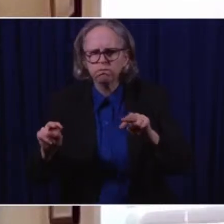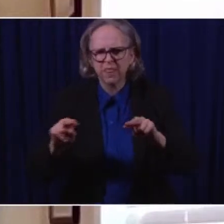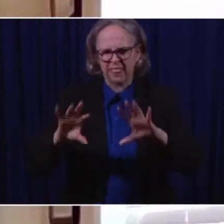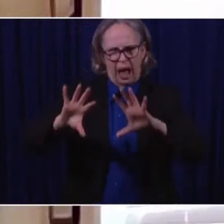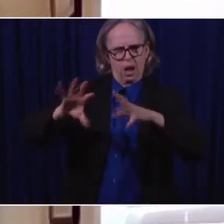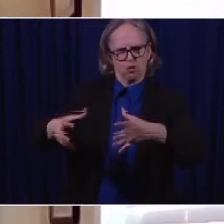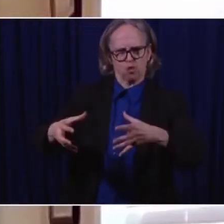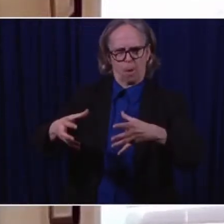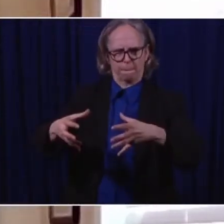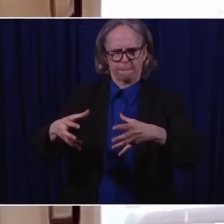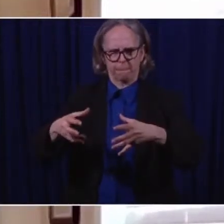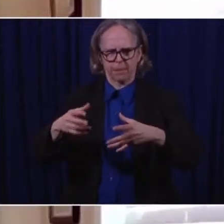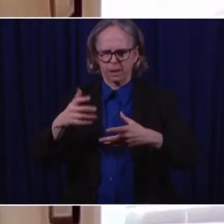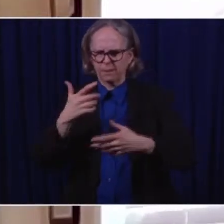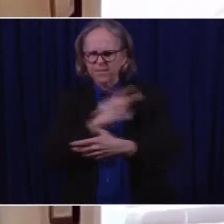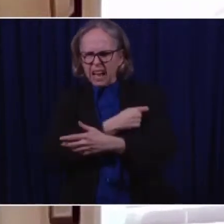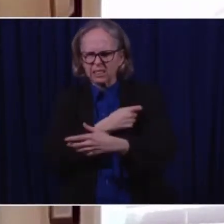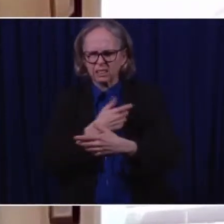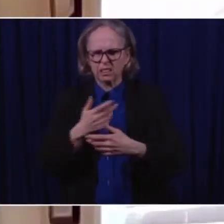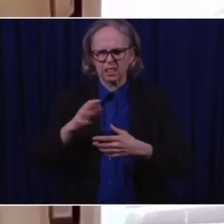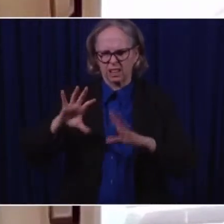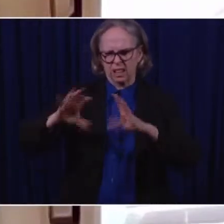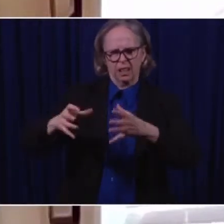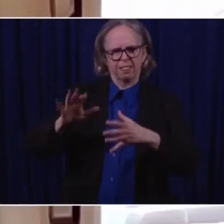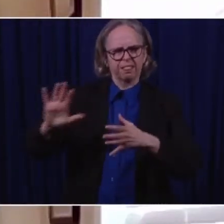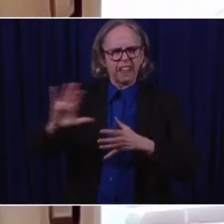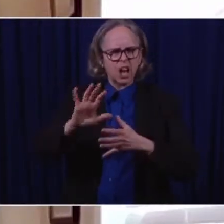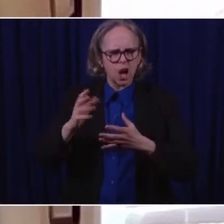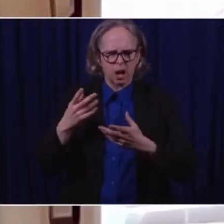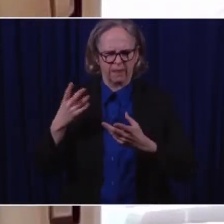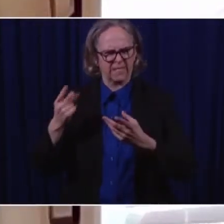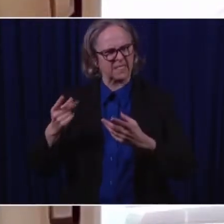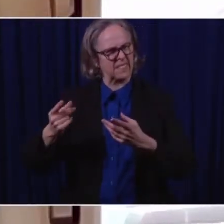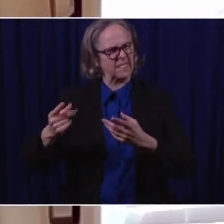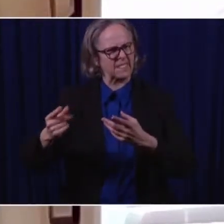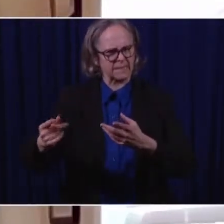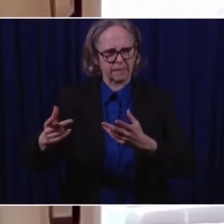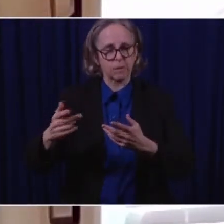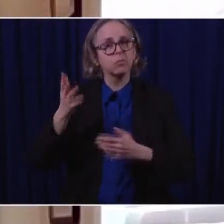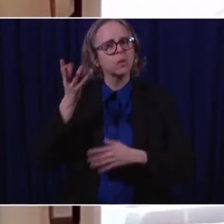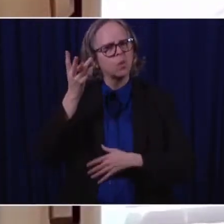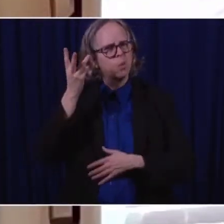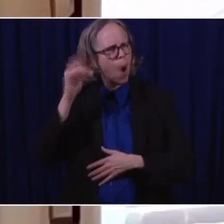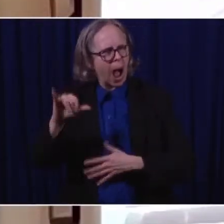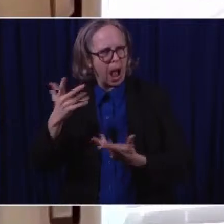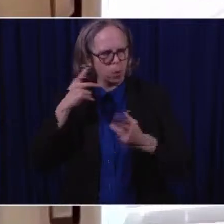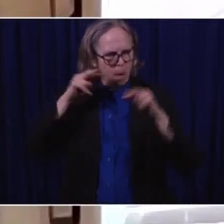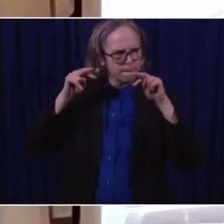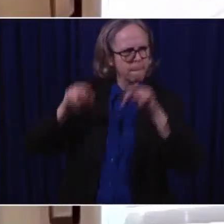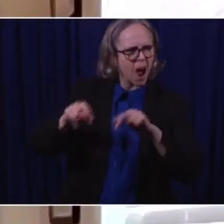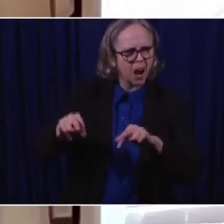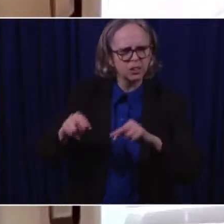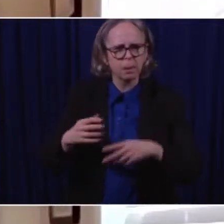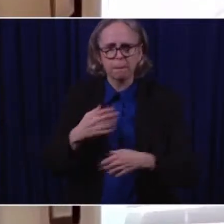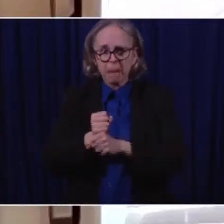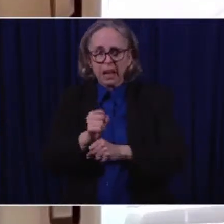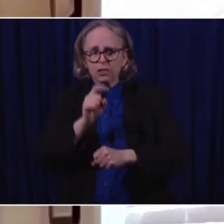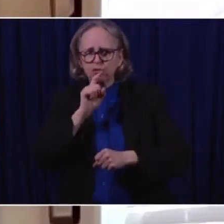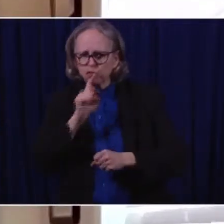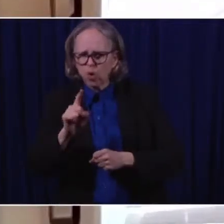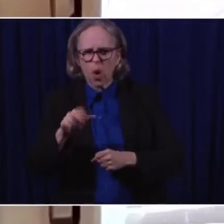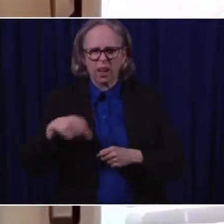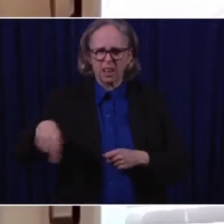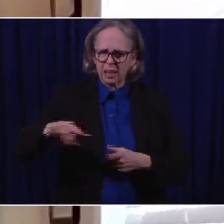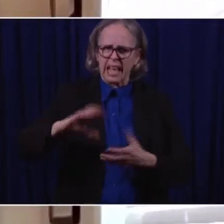And we're going to be doing that to ensure that there is uptake and that there is not abuse of the category. And we'll do that through